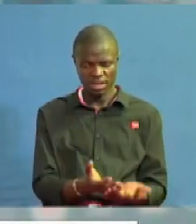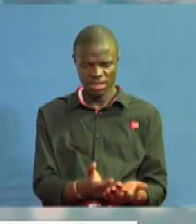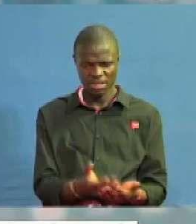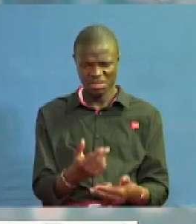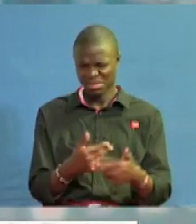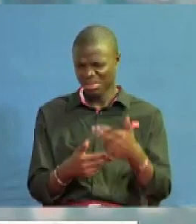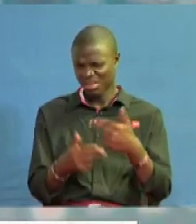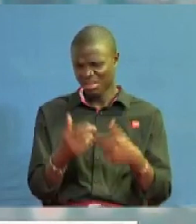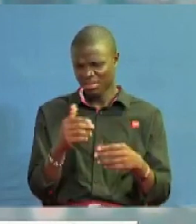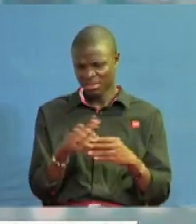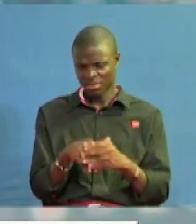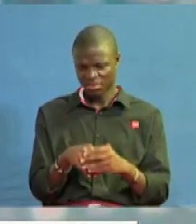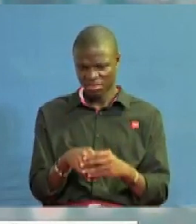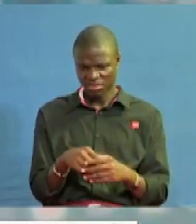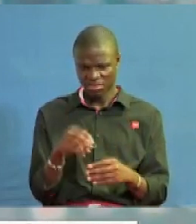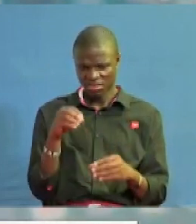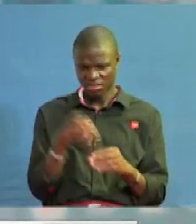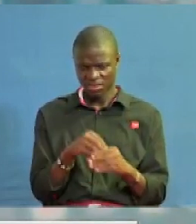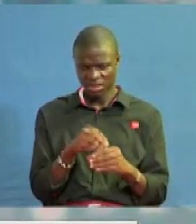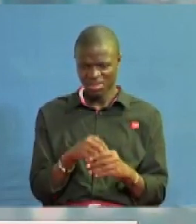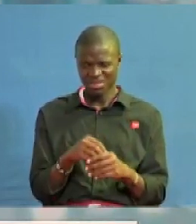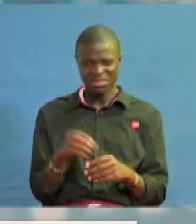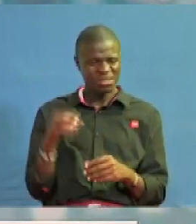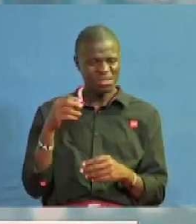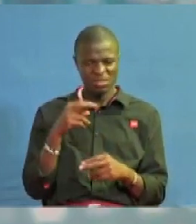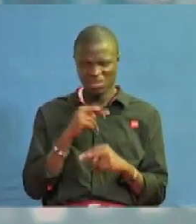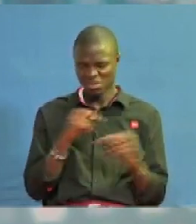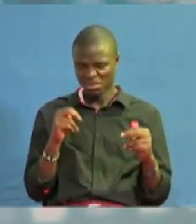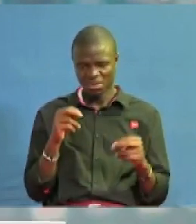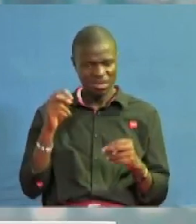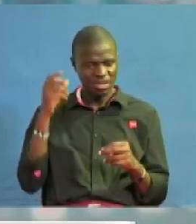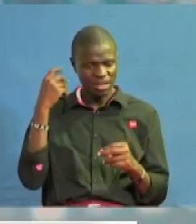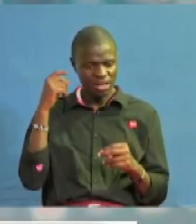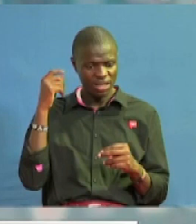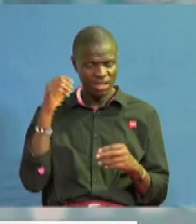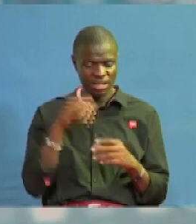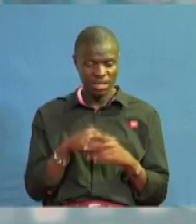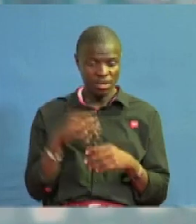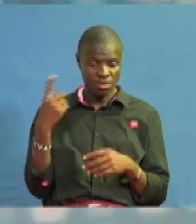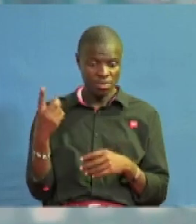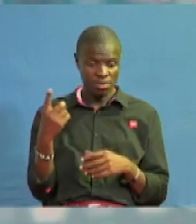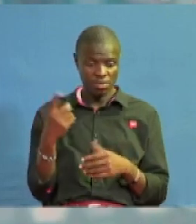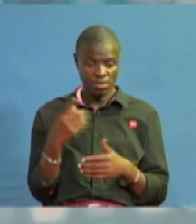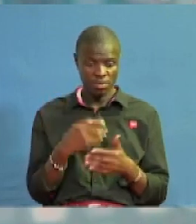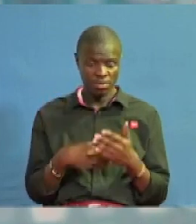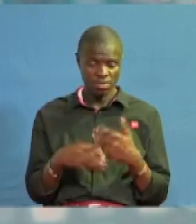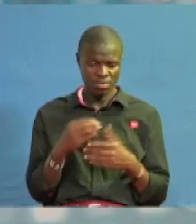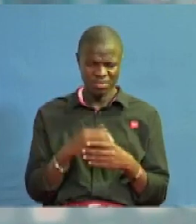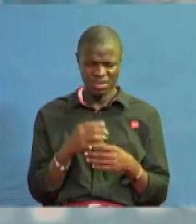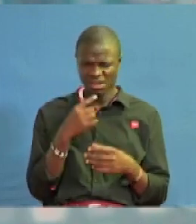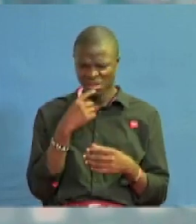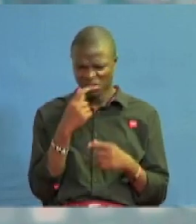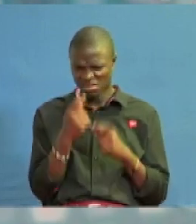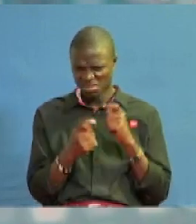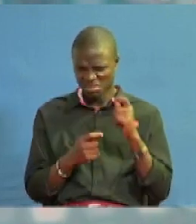When it comes to investing in general, don't put all your eggs in one basket. Okay? But because we are talking about stocks today, I will talk about